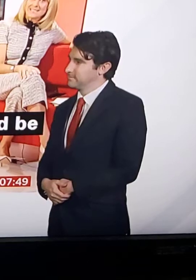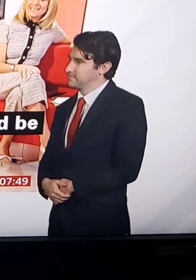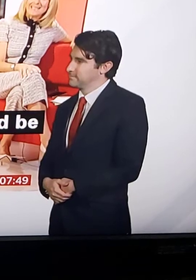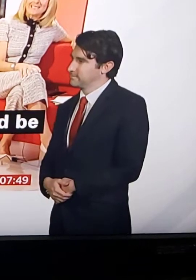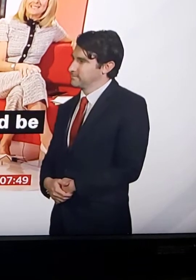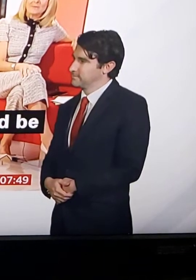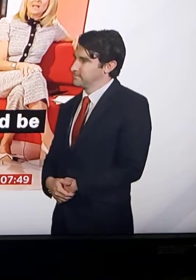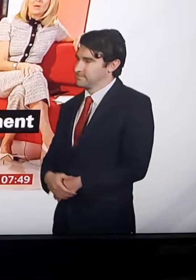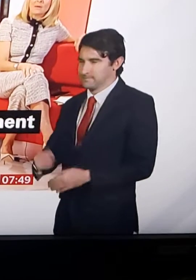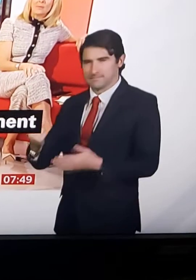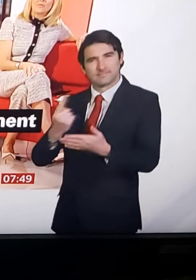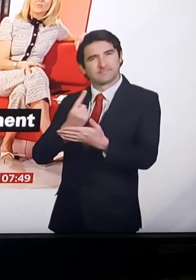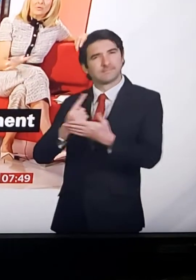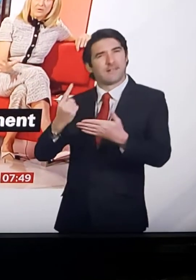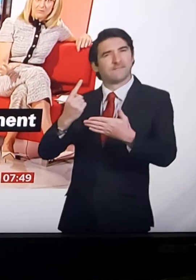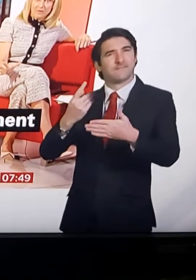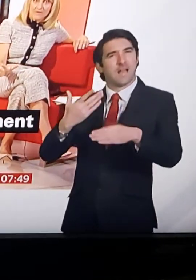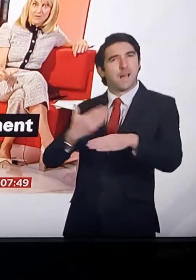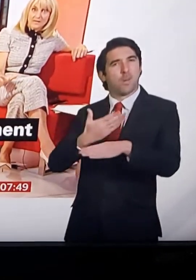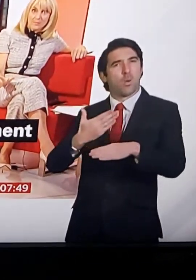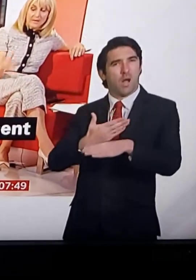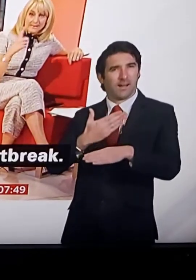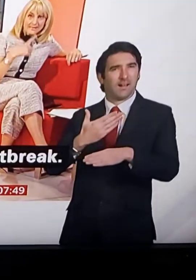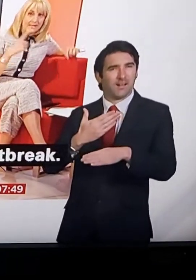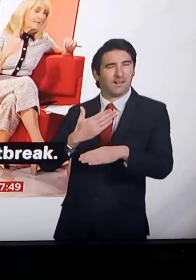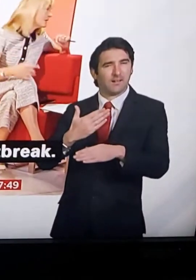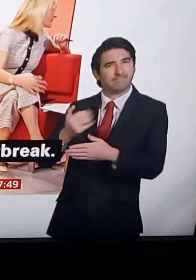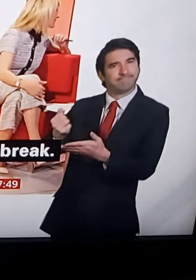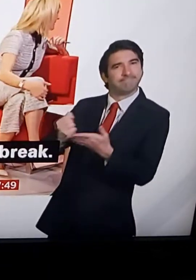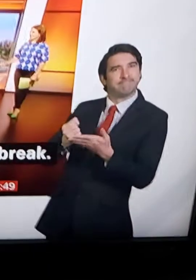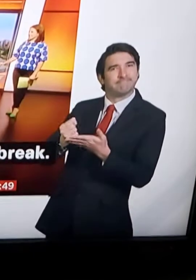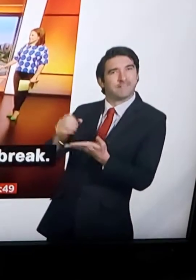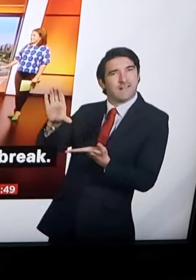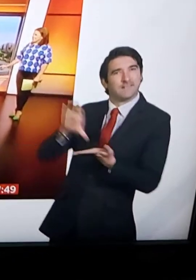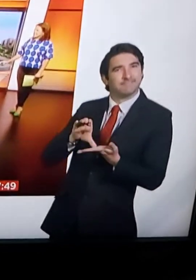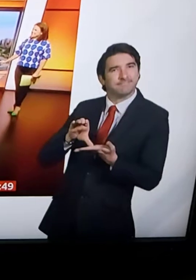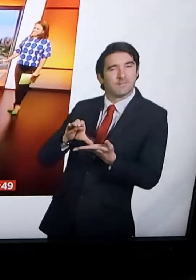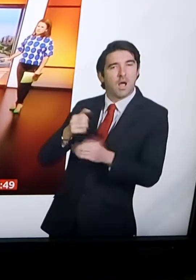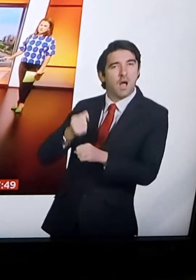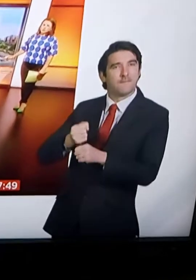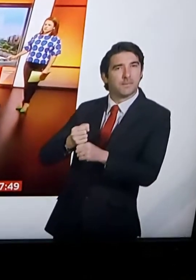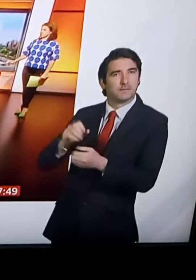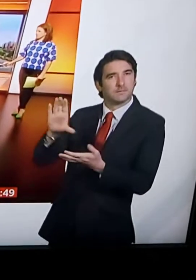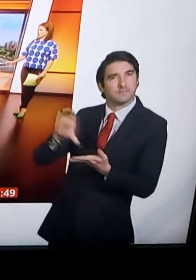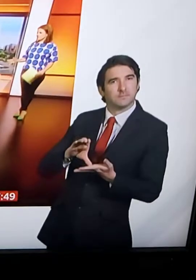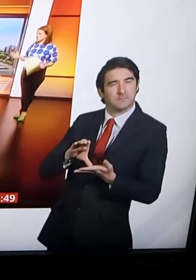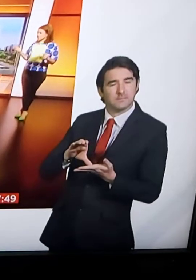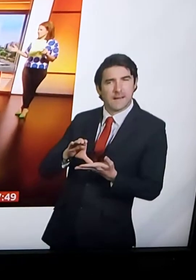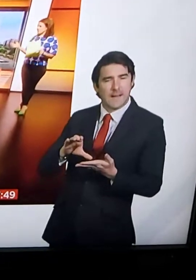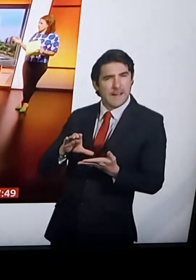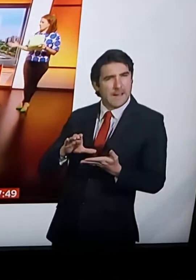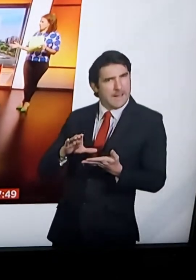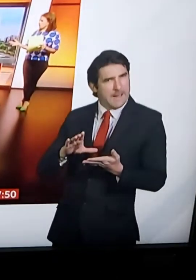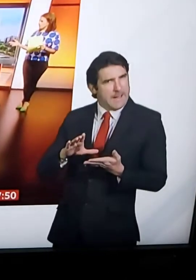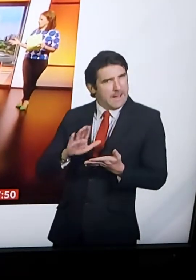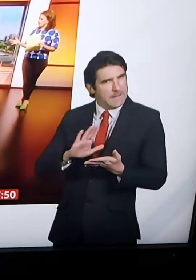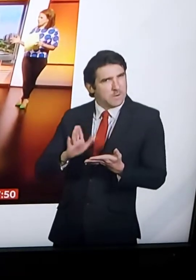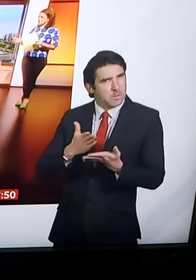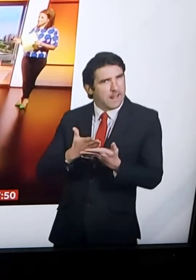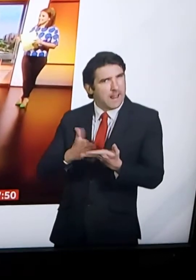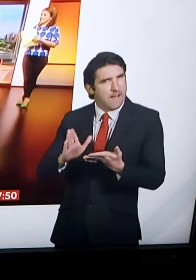launches its latest scheme to help people through the coronavirus outbreak. Nina is here to explain and has details. Yeah, it's been quite a stressful time for lots of